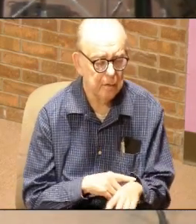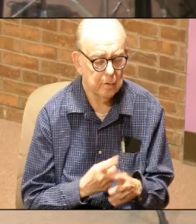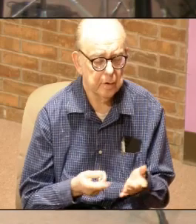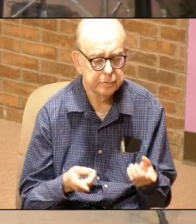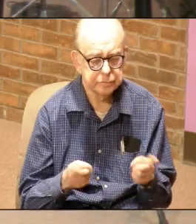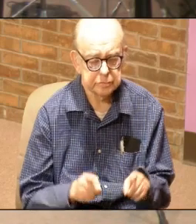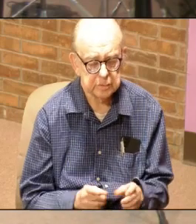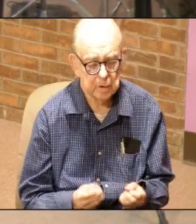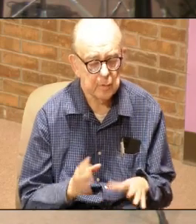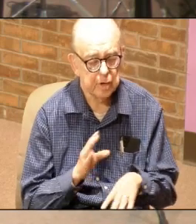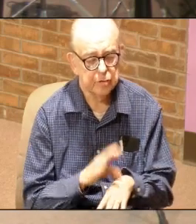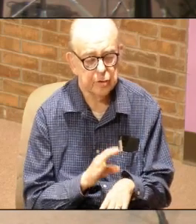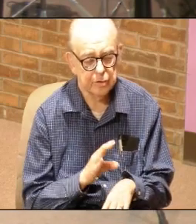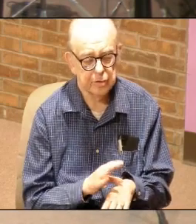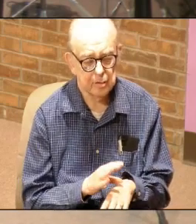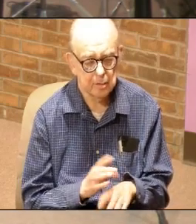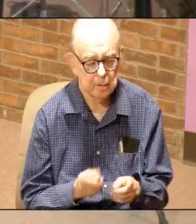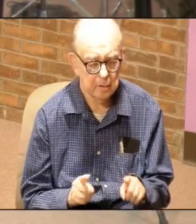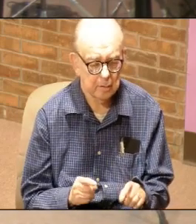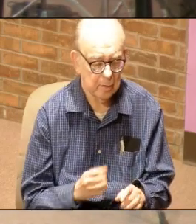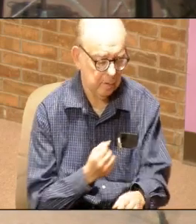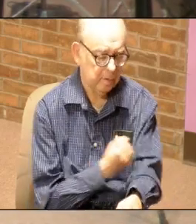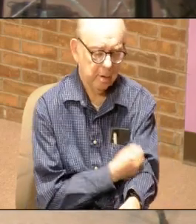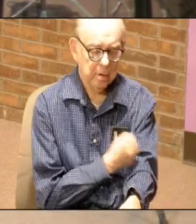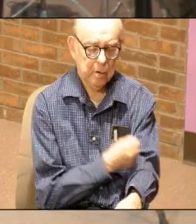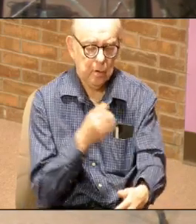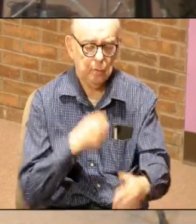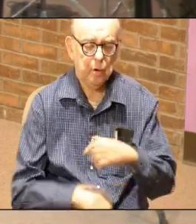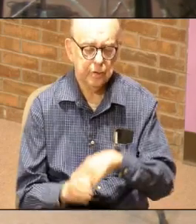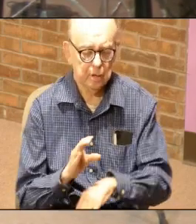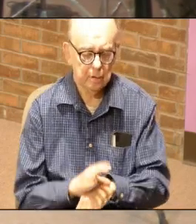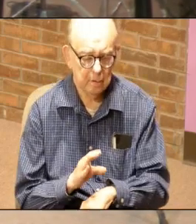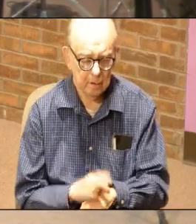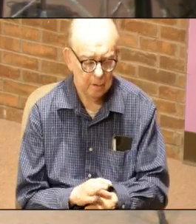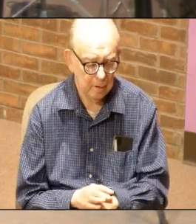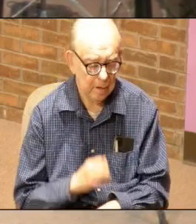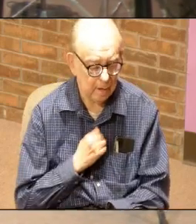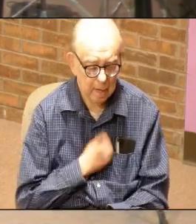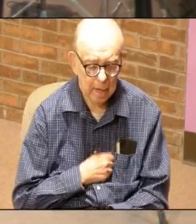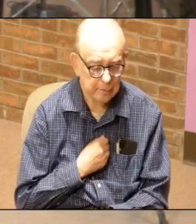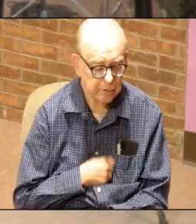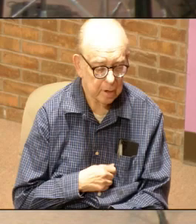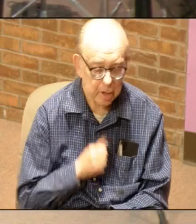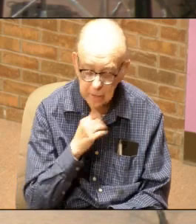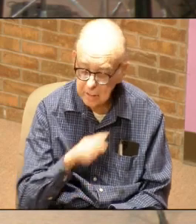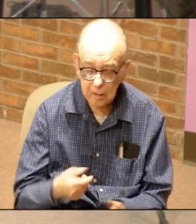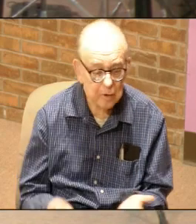what happens in a lot of churches, when a drug addict walks into their church, I'm sorry, you're not welcome here